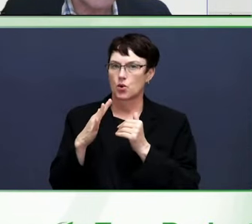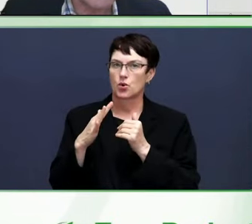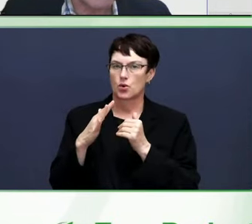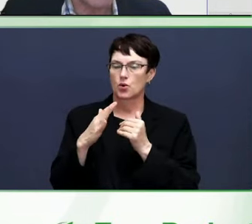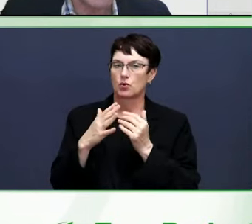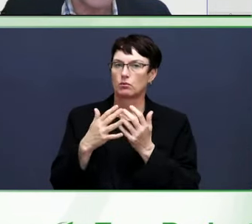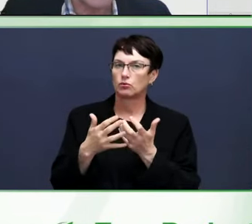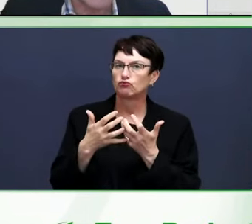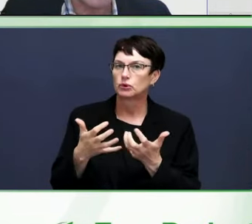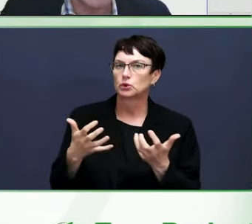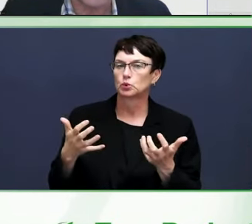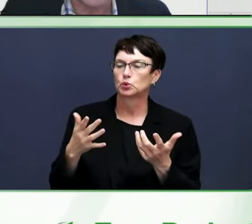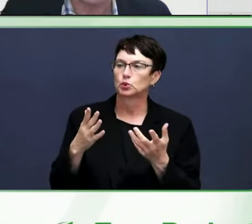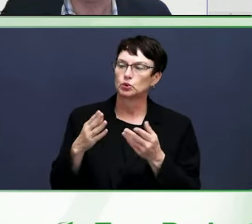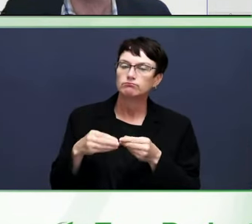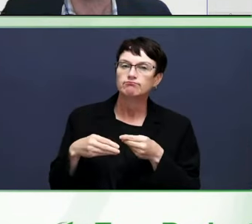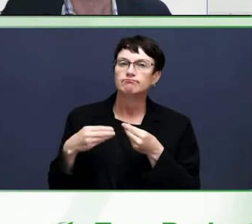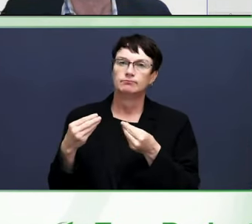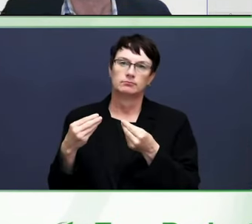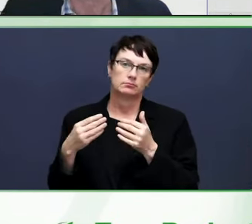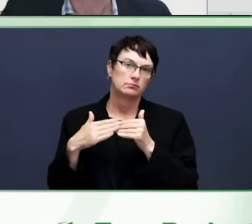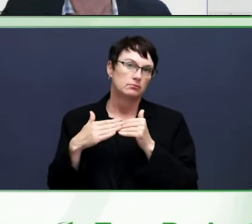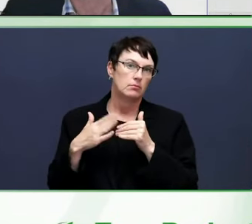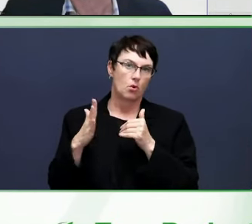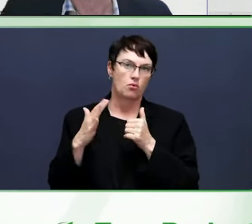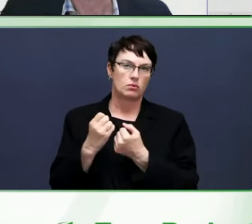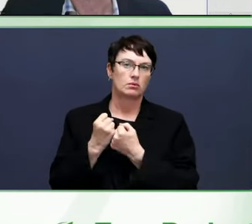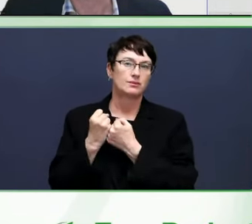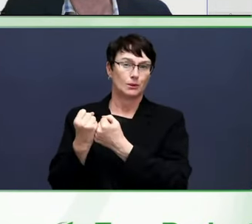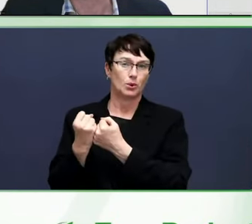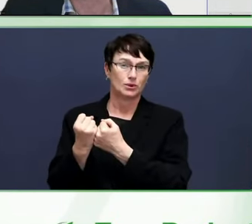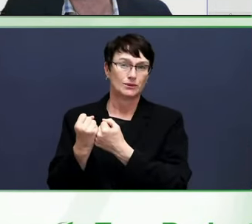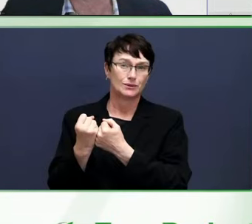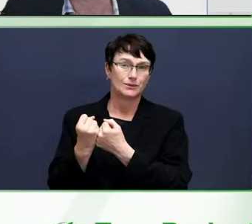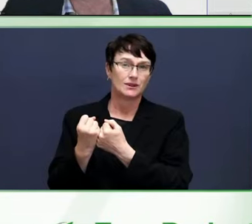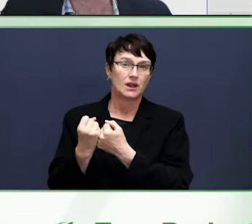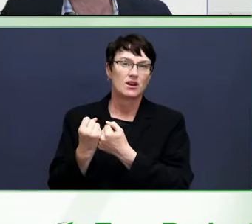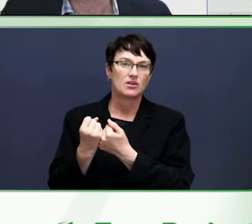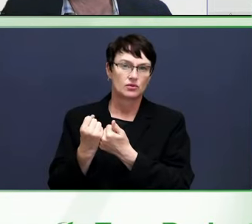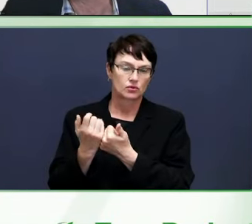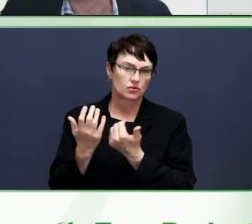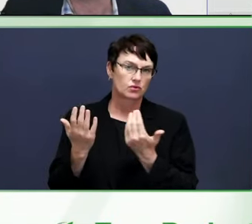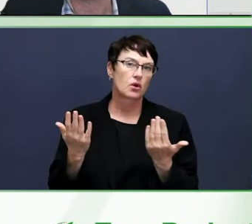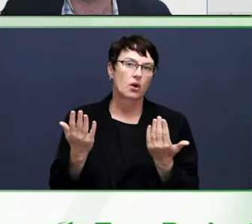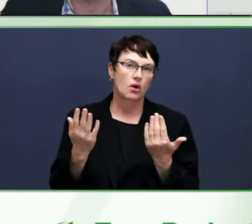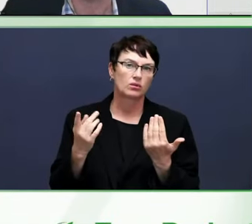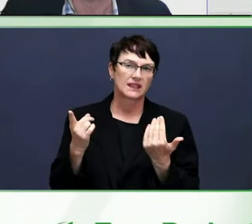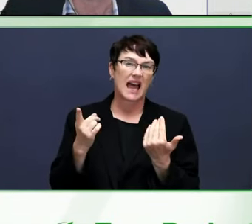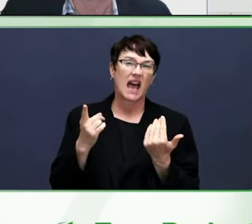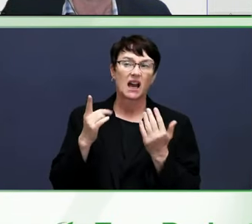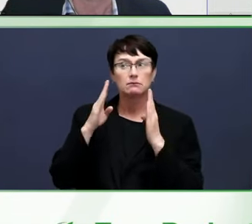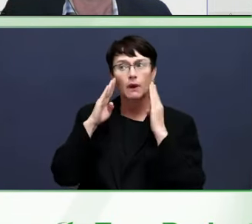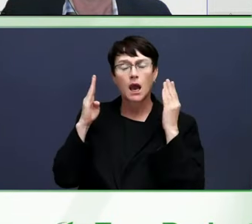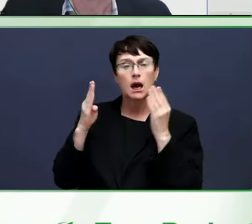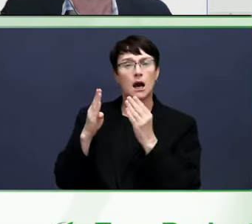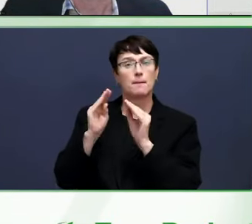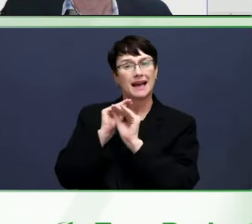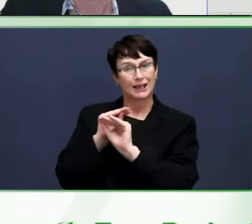disorders of any kind during the school year. And this is the general, the overall frame